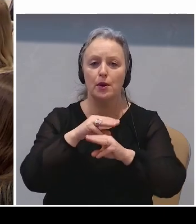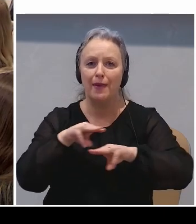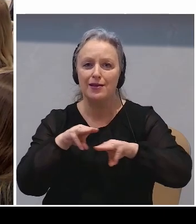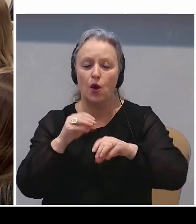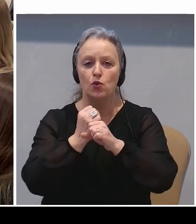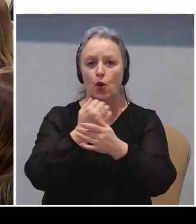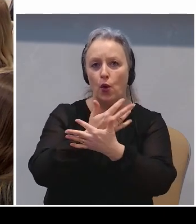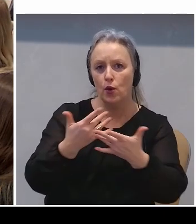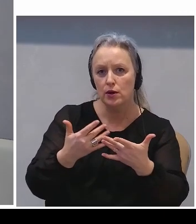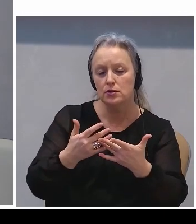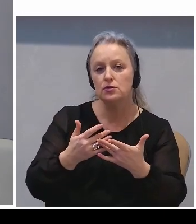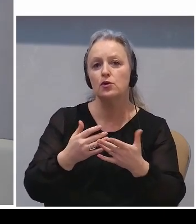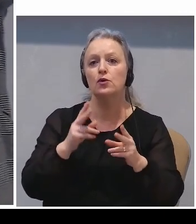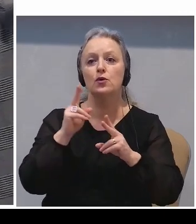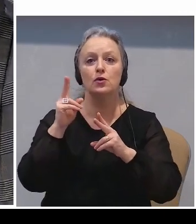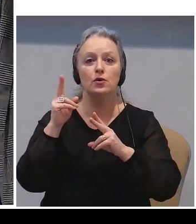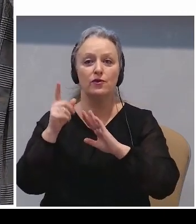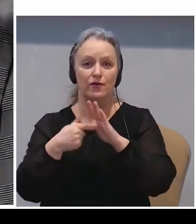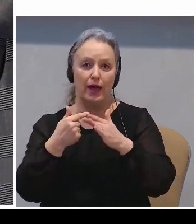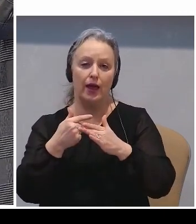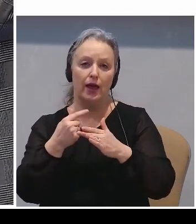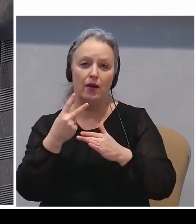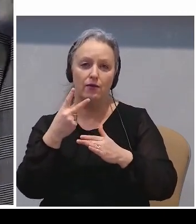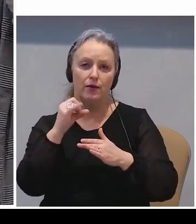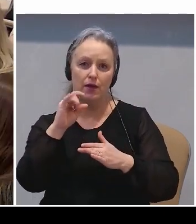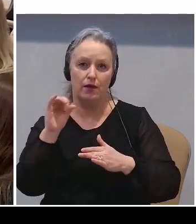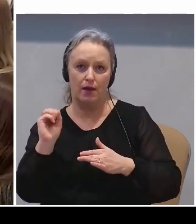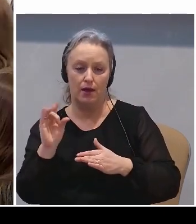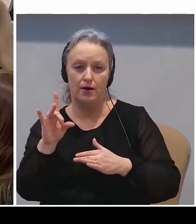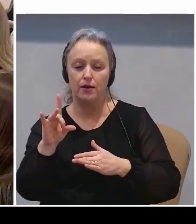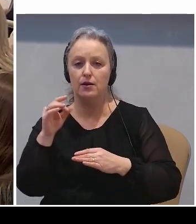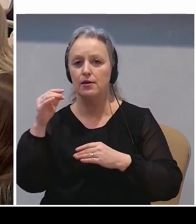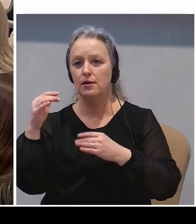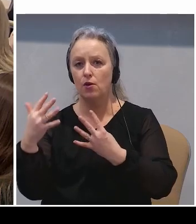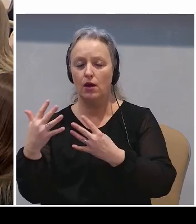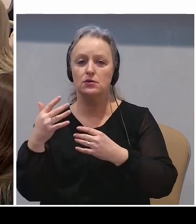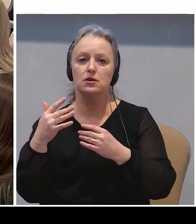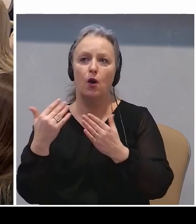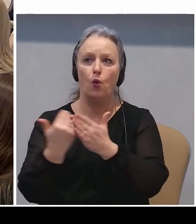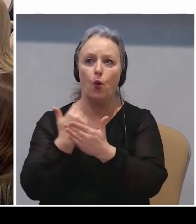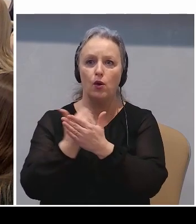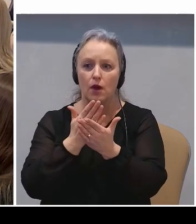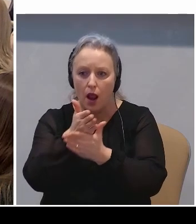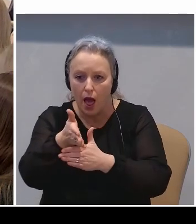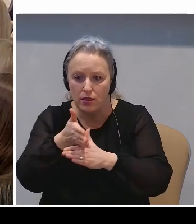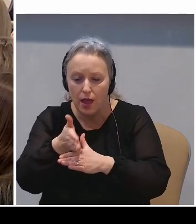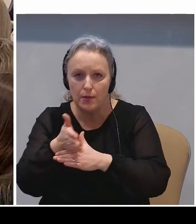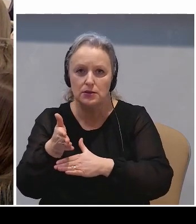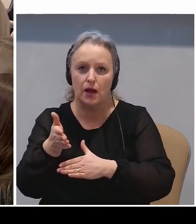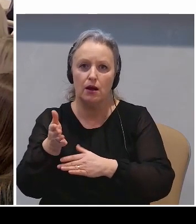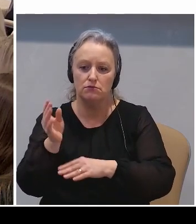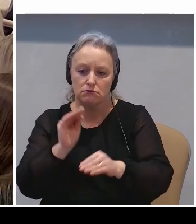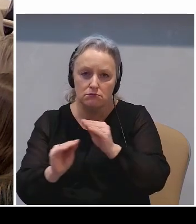And then if we go to the problem of patient recruitment, we said there are very few patients. Sometimes they are not easy